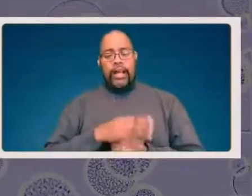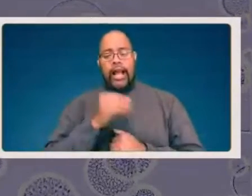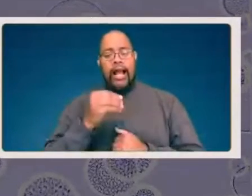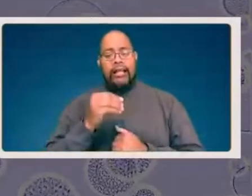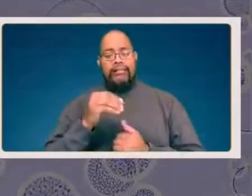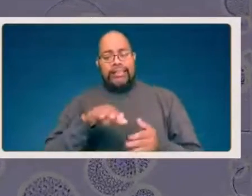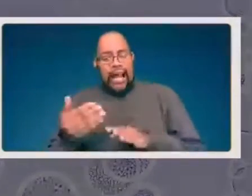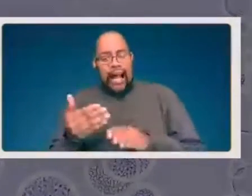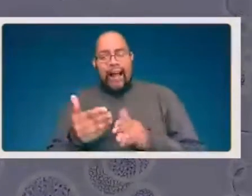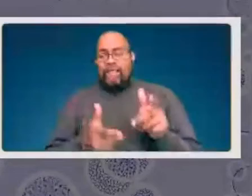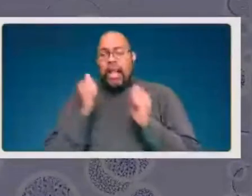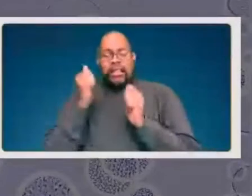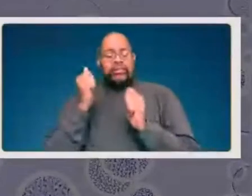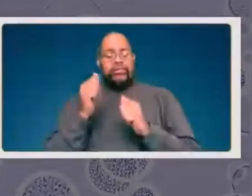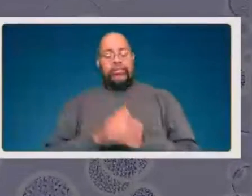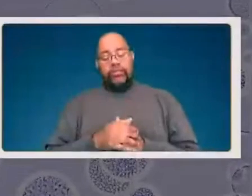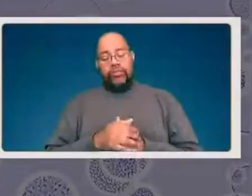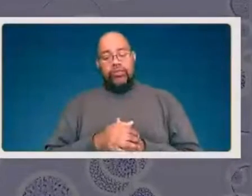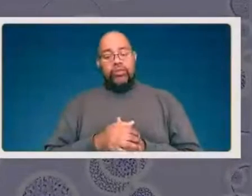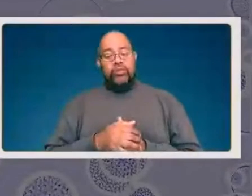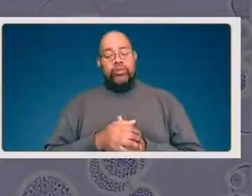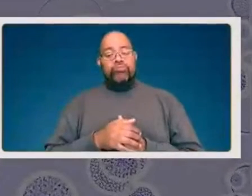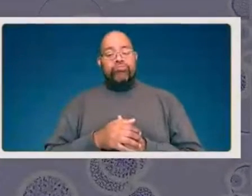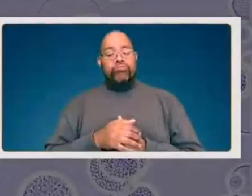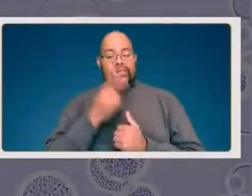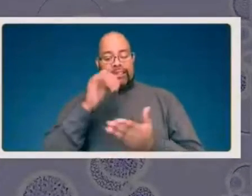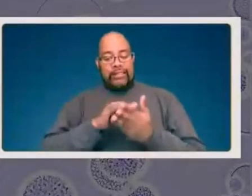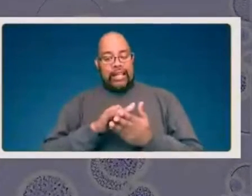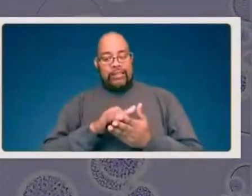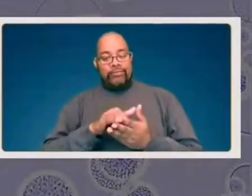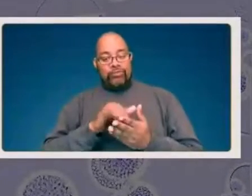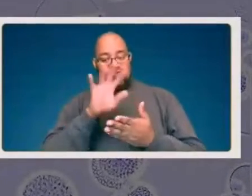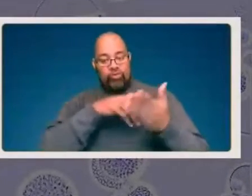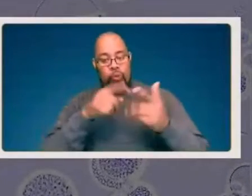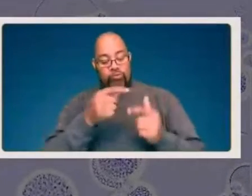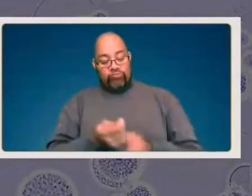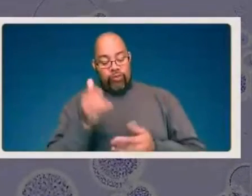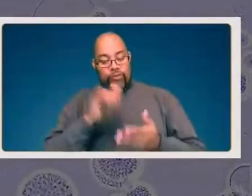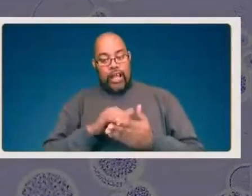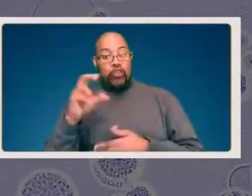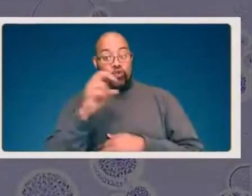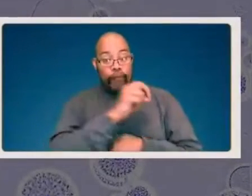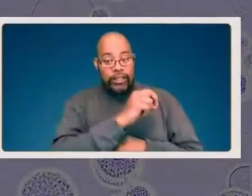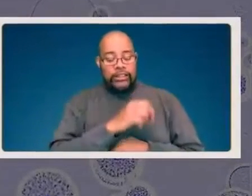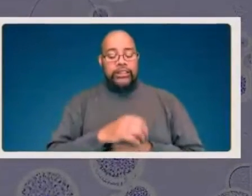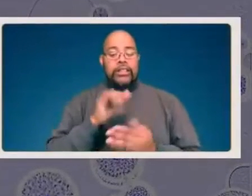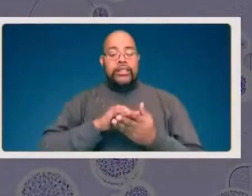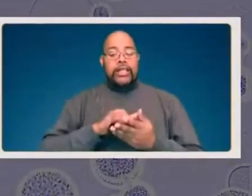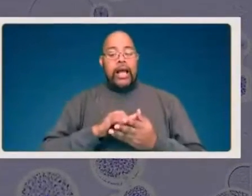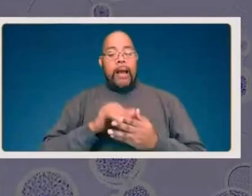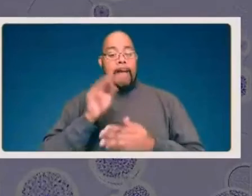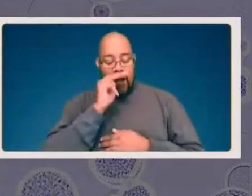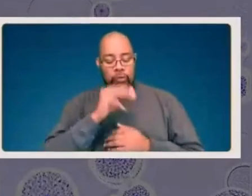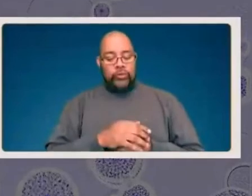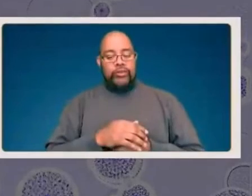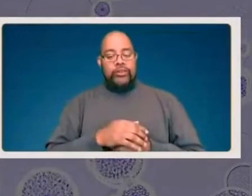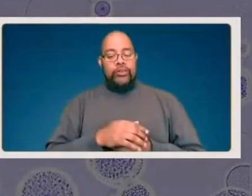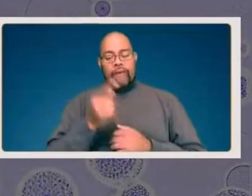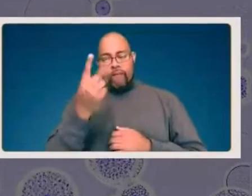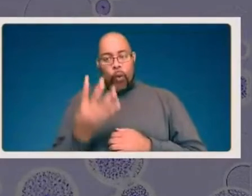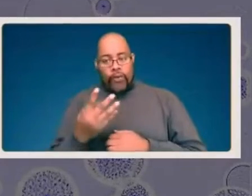response, and they die much faster to infection. As you can see here, when we remove these neutrophils,